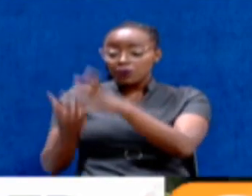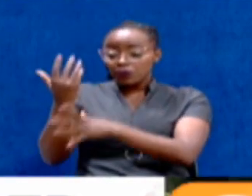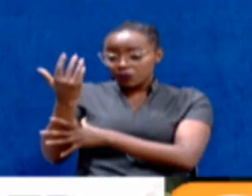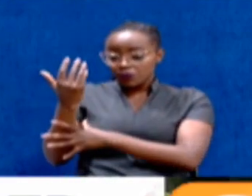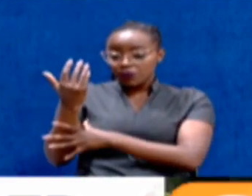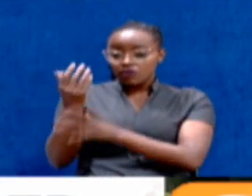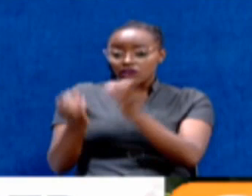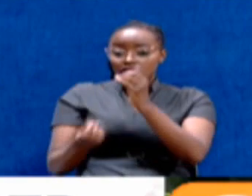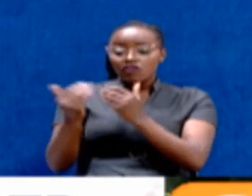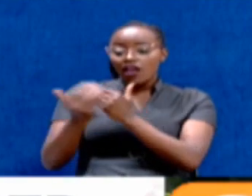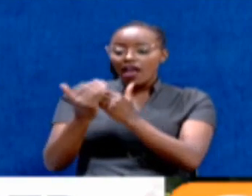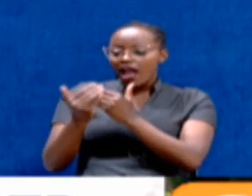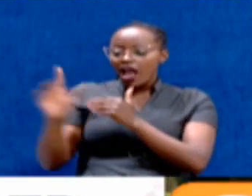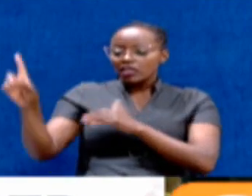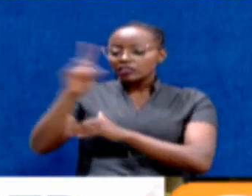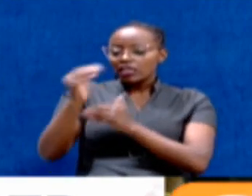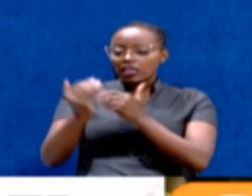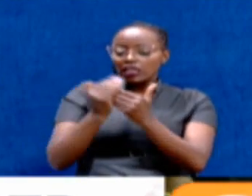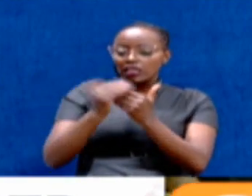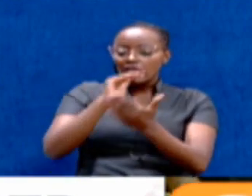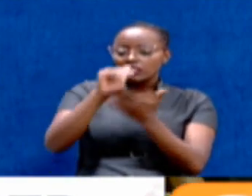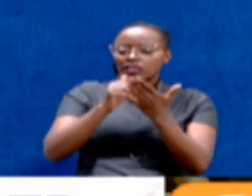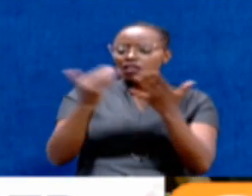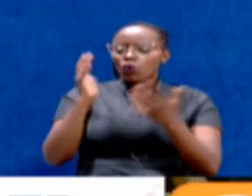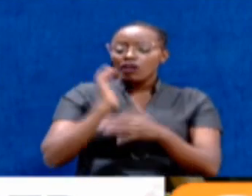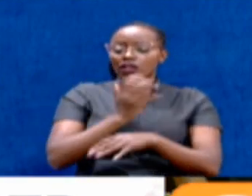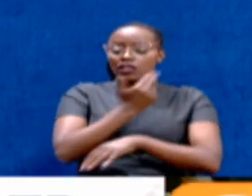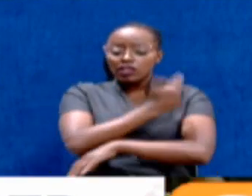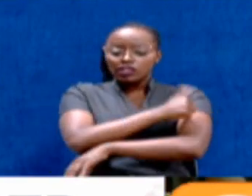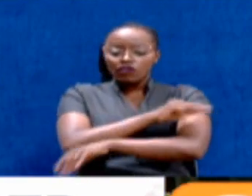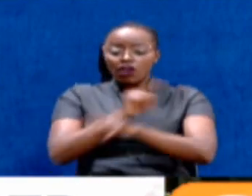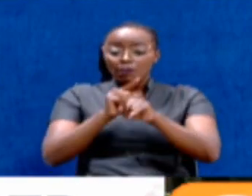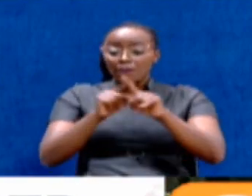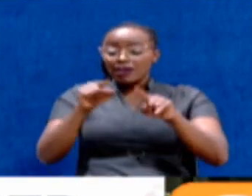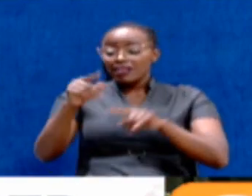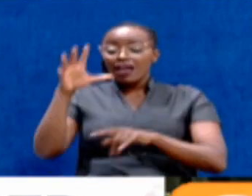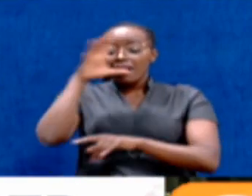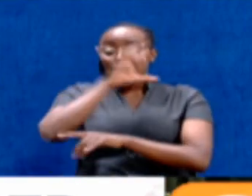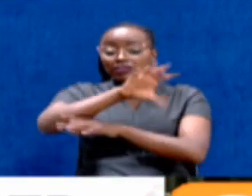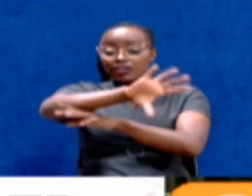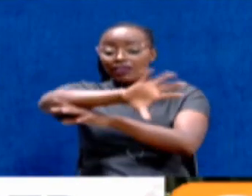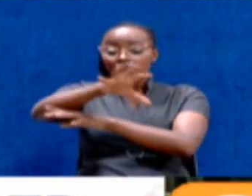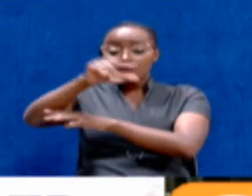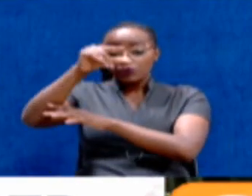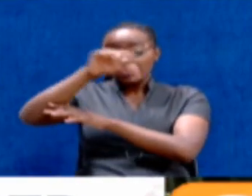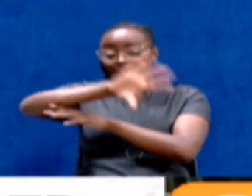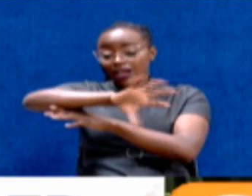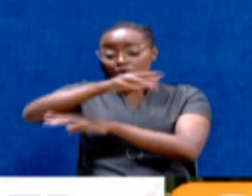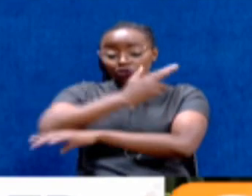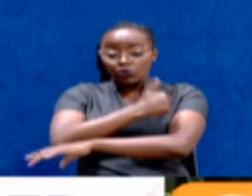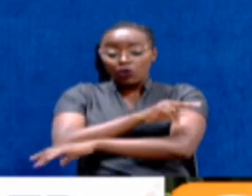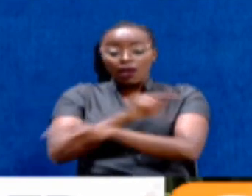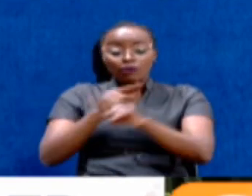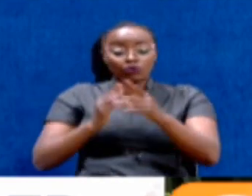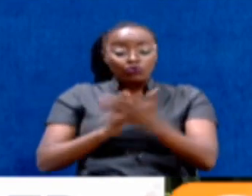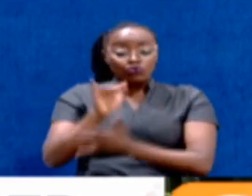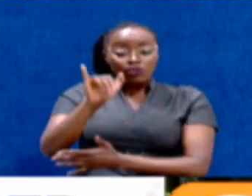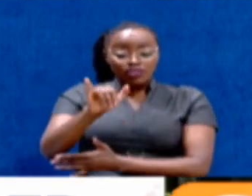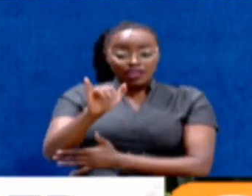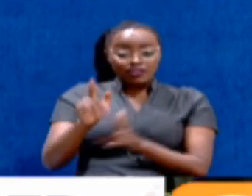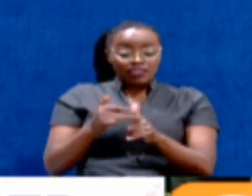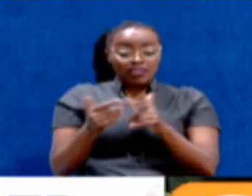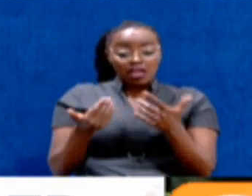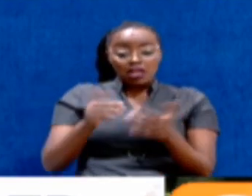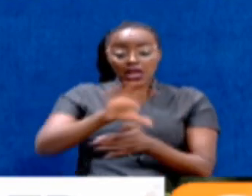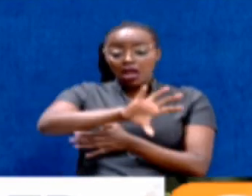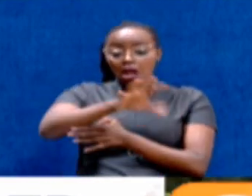the daycare center at Kenyatta National Hospital specifically for healthcare workers, but that is lacking in the counties so far, and as a result of that, then